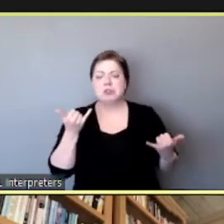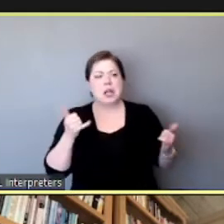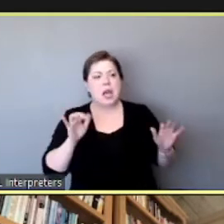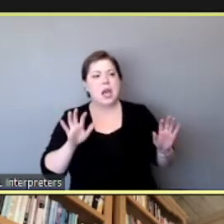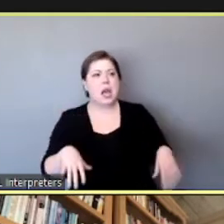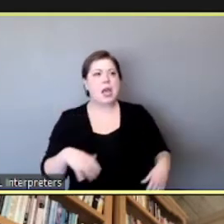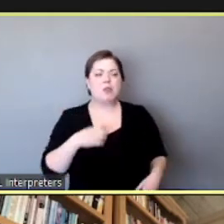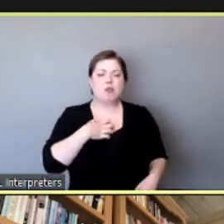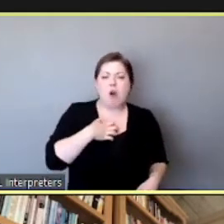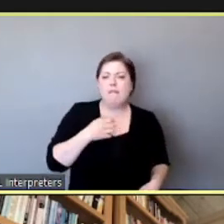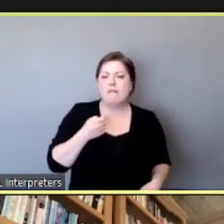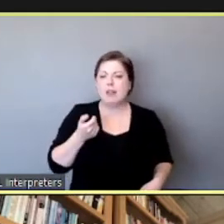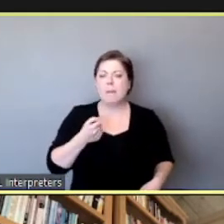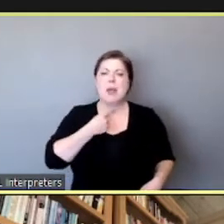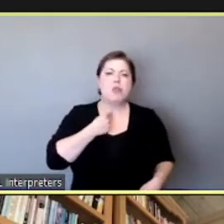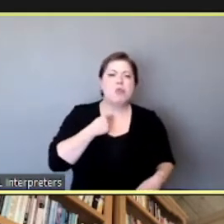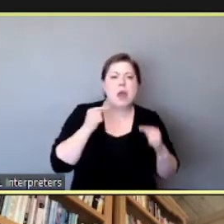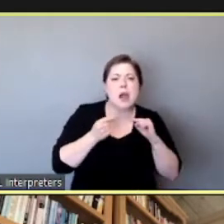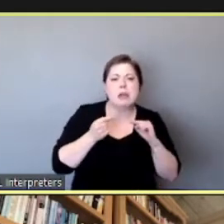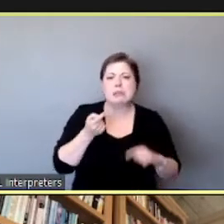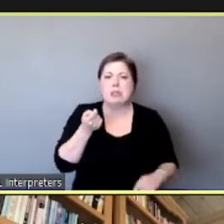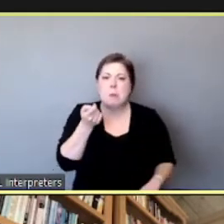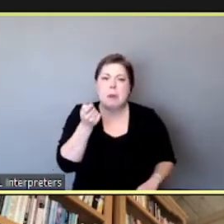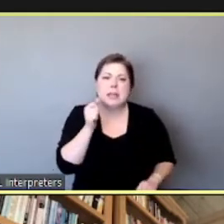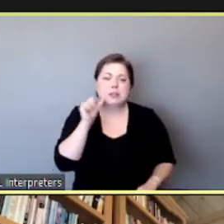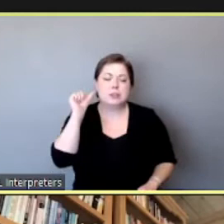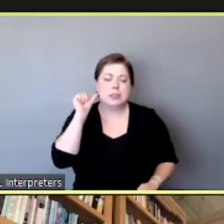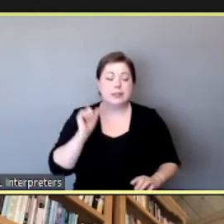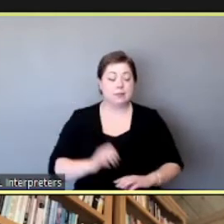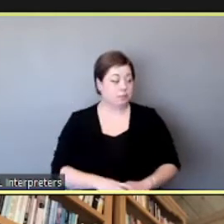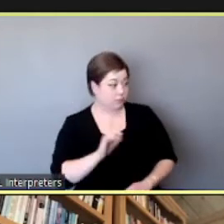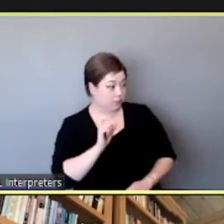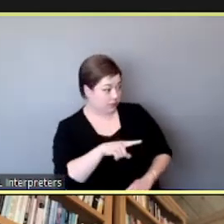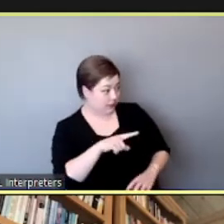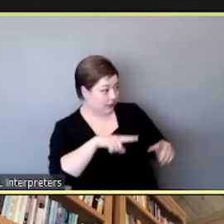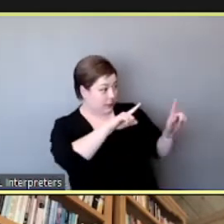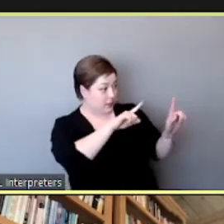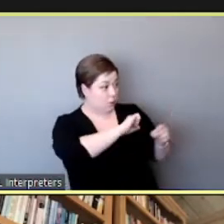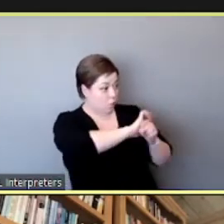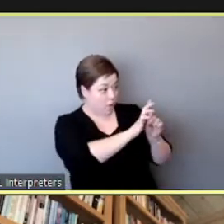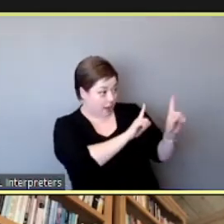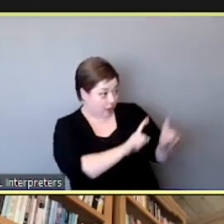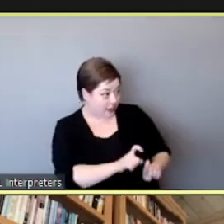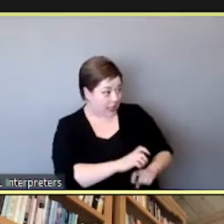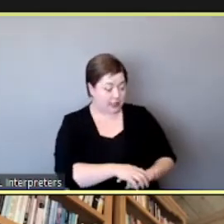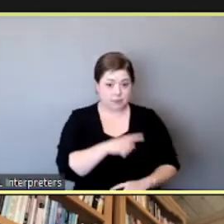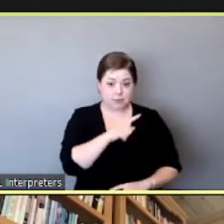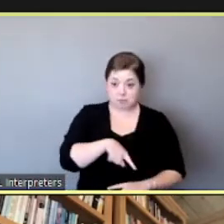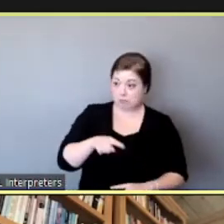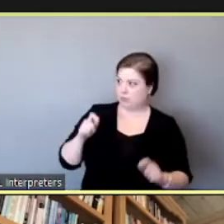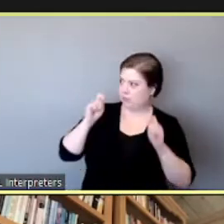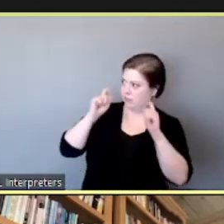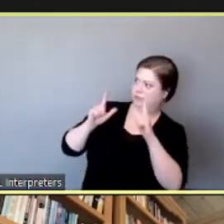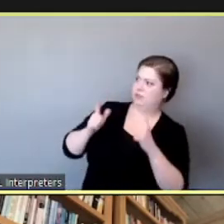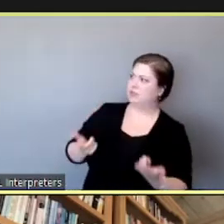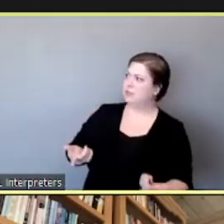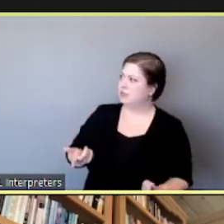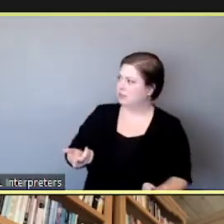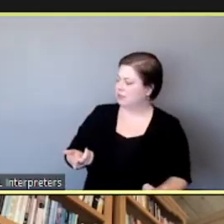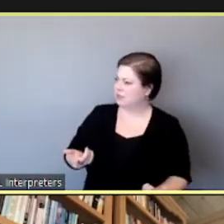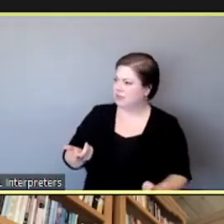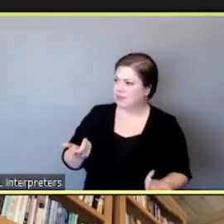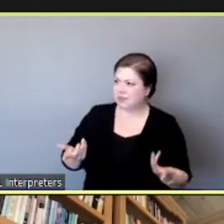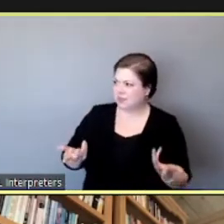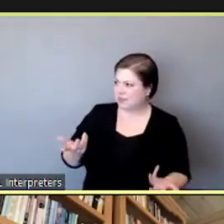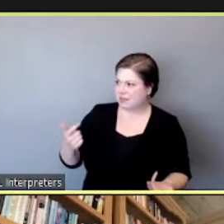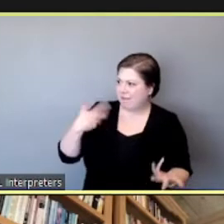little cough or a sore throat was one of them. And I said, well, did you get tested for COVID? And they looked at me very surprised. And they said, well,